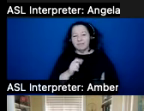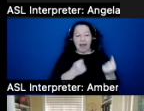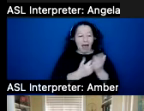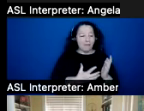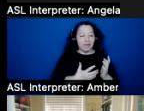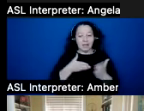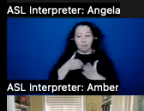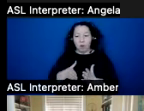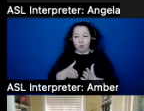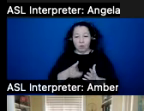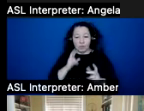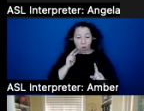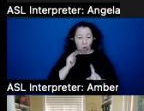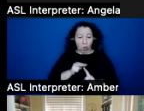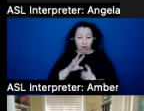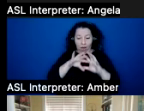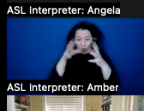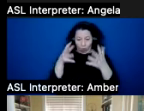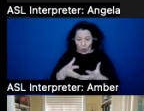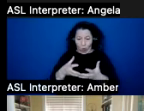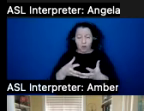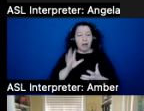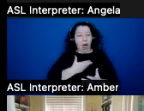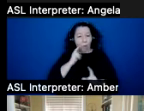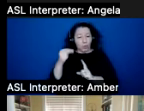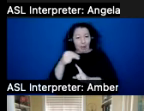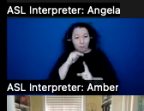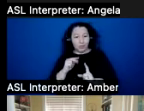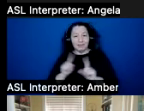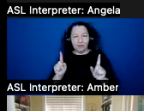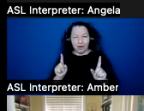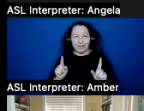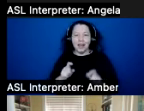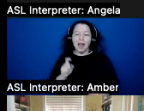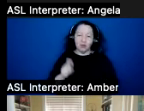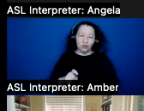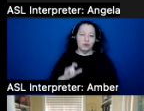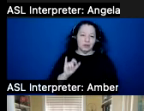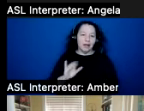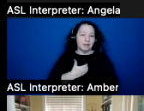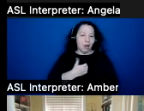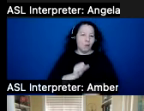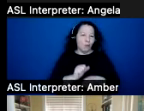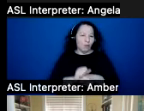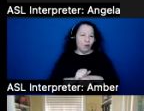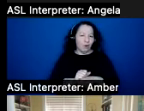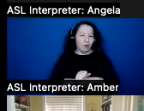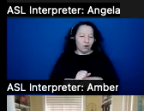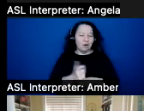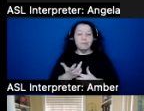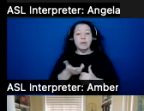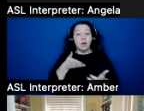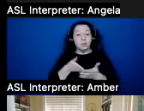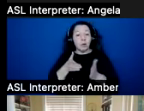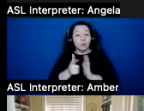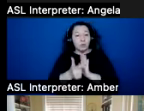the world differently, and we should. That is the nature of the work. And prosecuting attorneys also